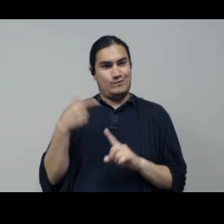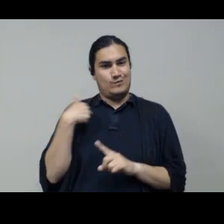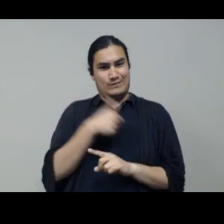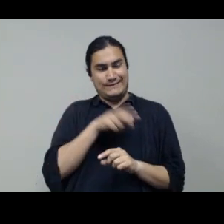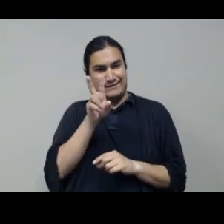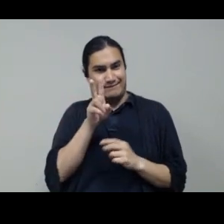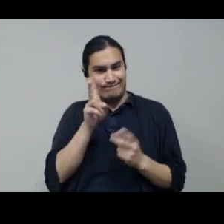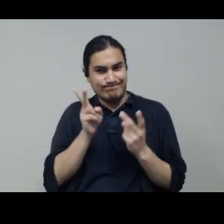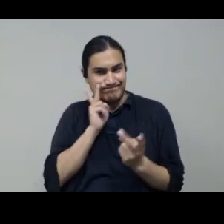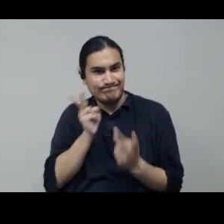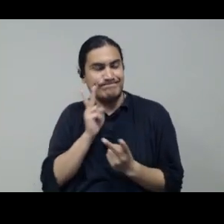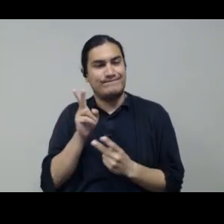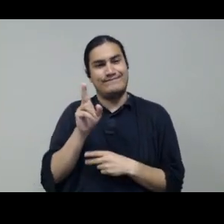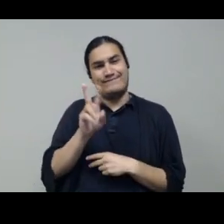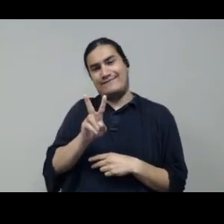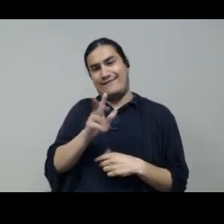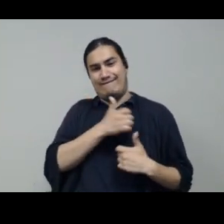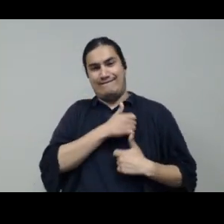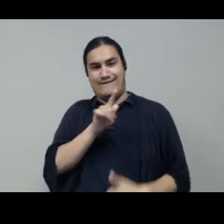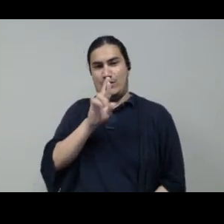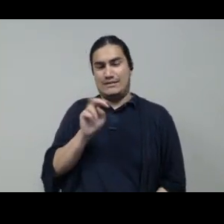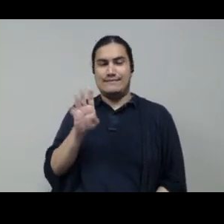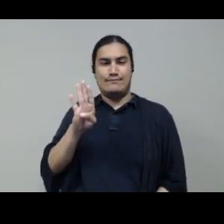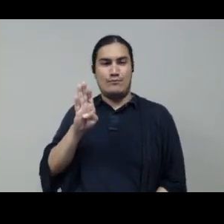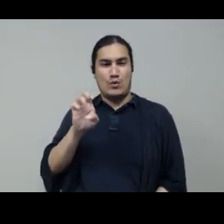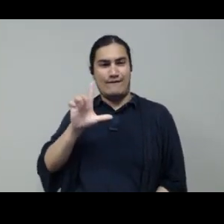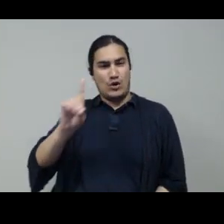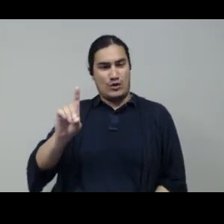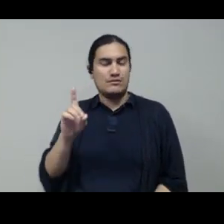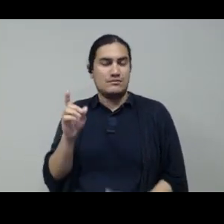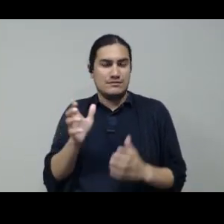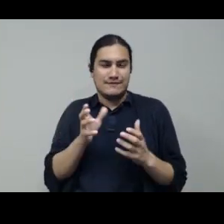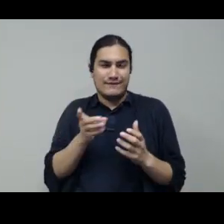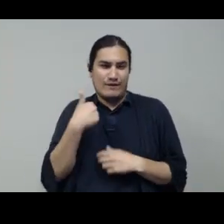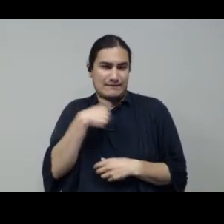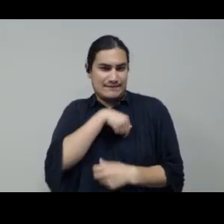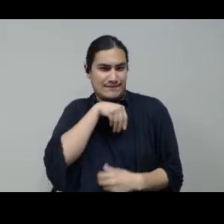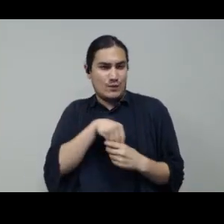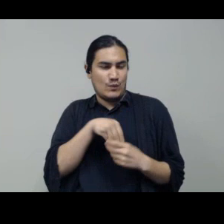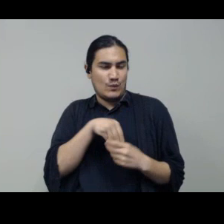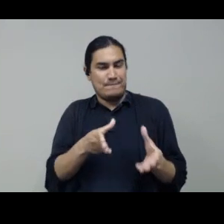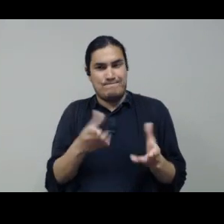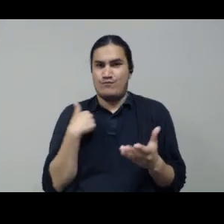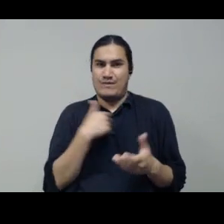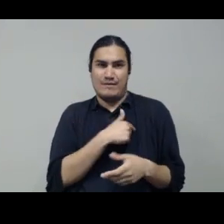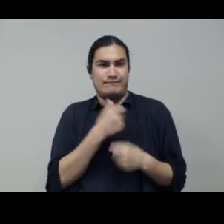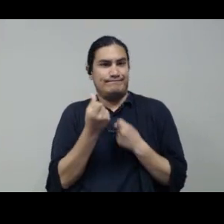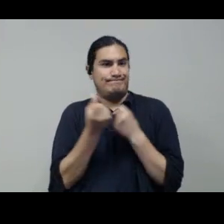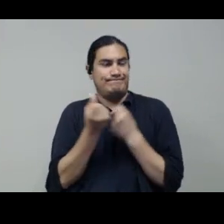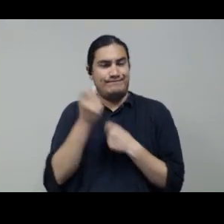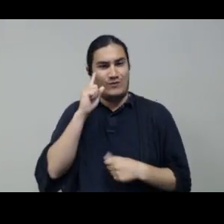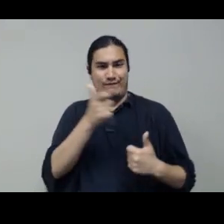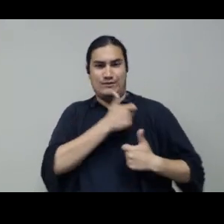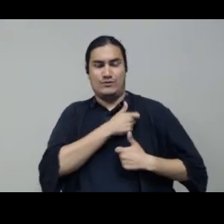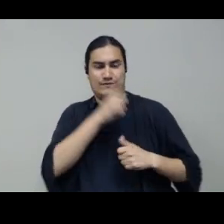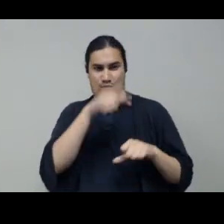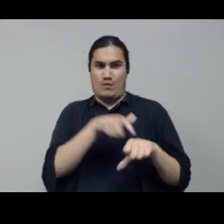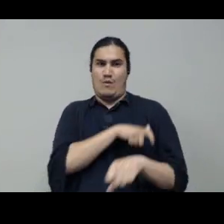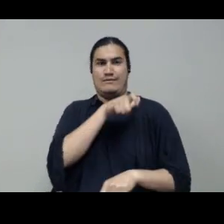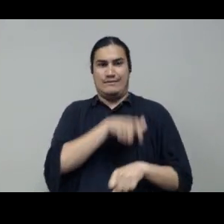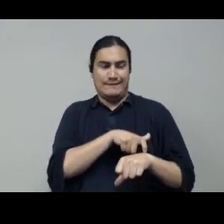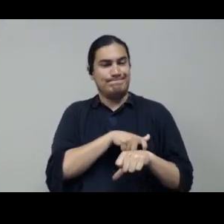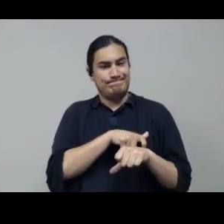Veterans Boulevard. And there's those of us in the room here that have been advocating for veterans for so long. Getting to the